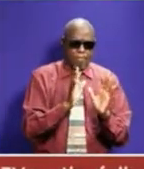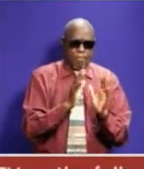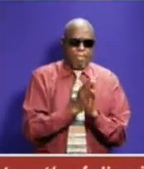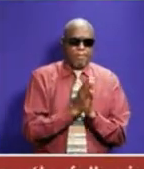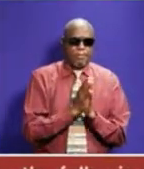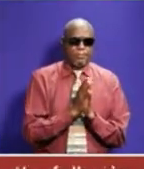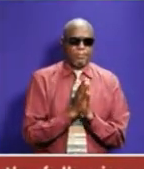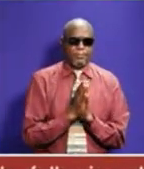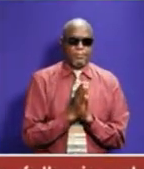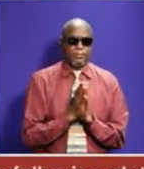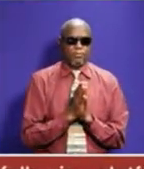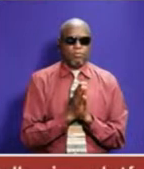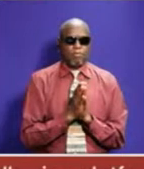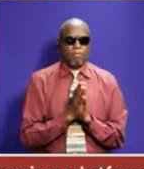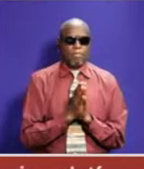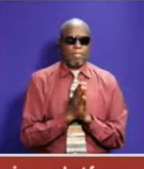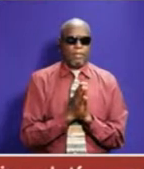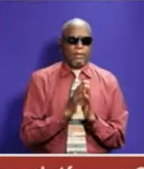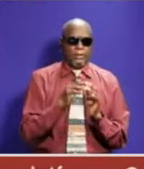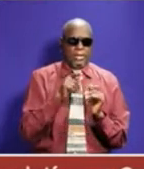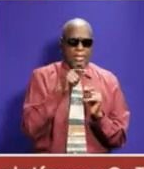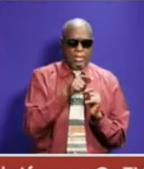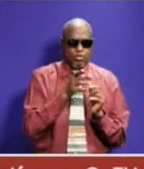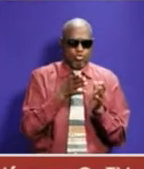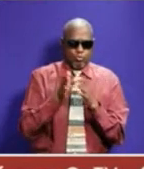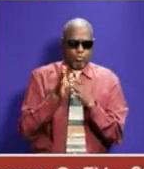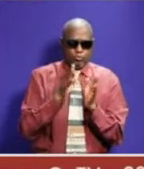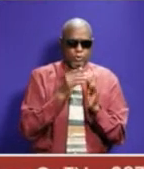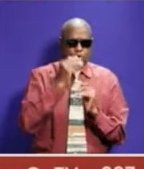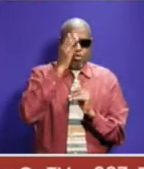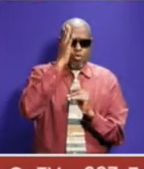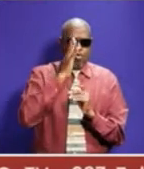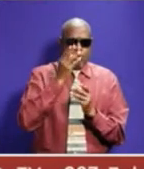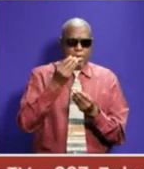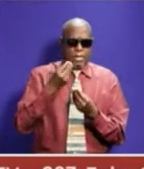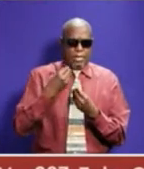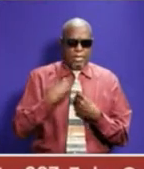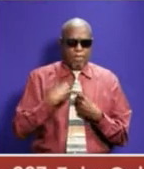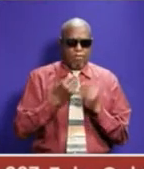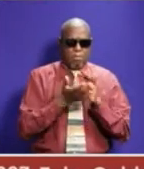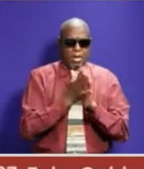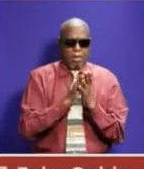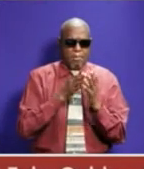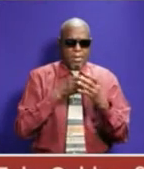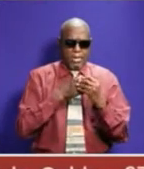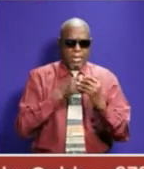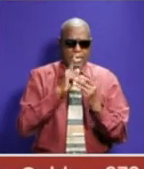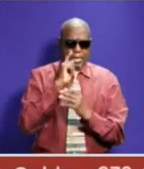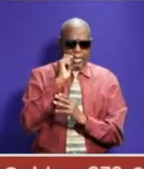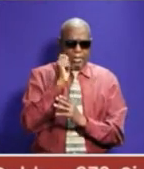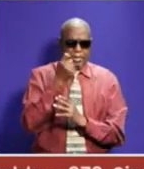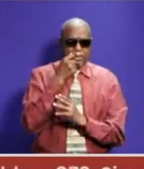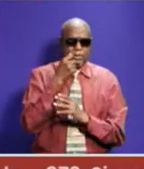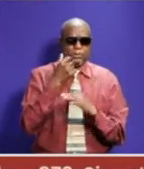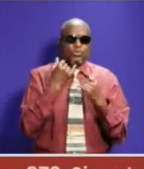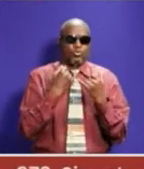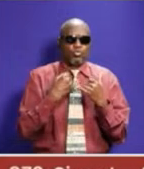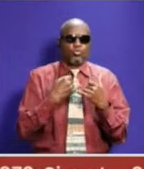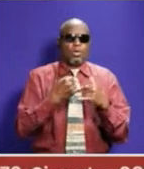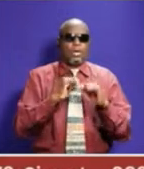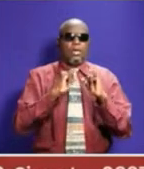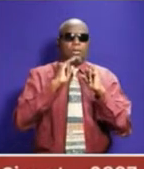Ability. Kwa hii nafasi Mungu amenipatia niwe kiongozi wa Kenya. Ni kujaribu